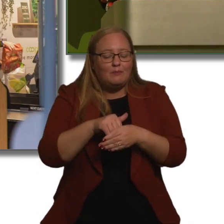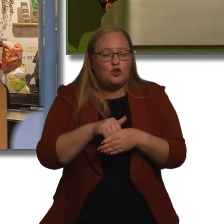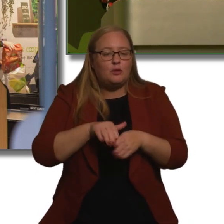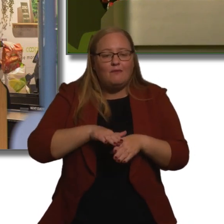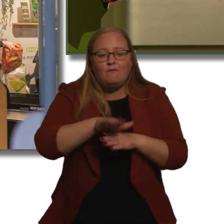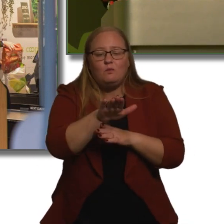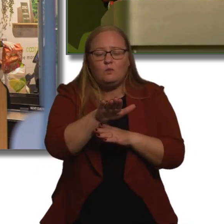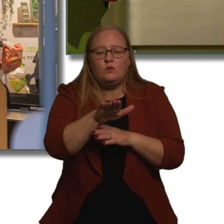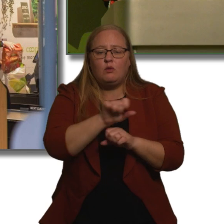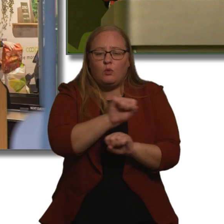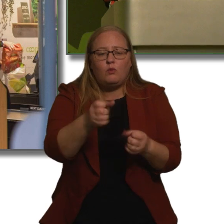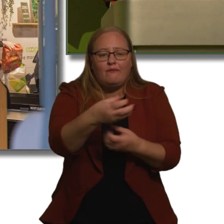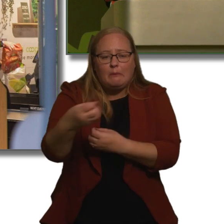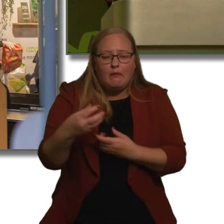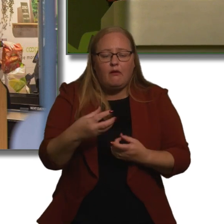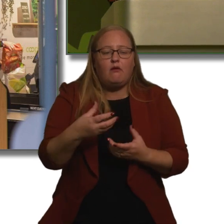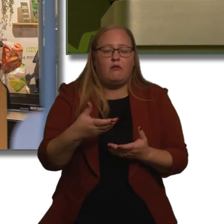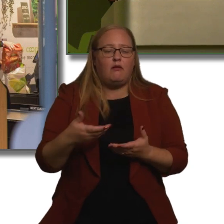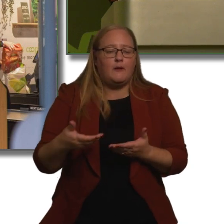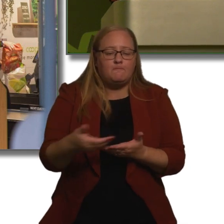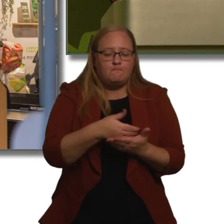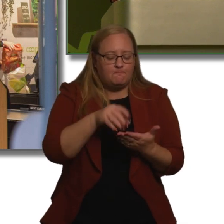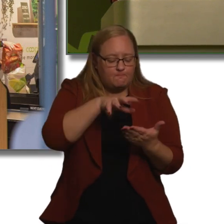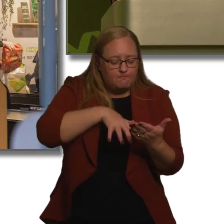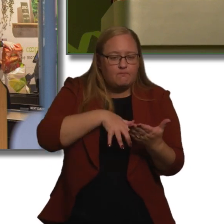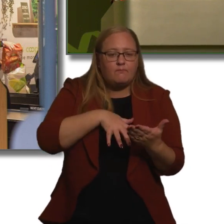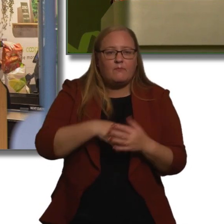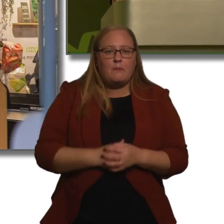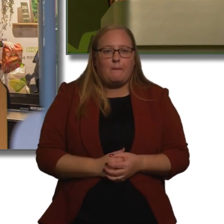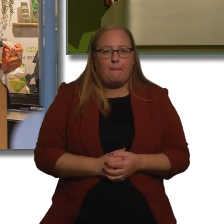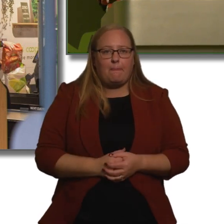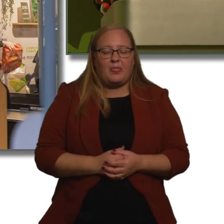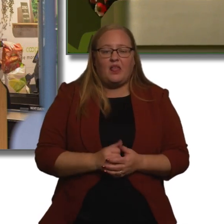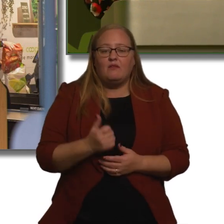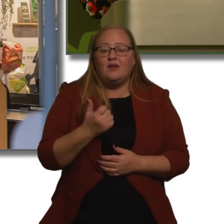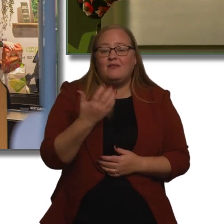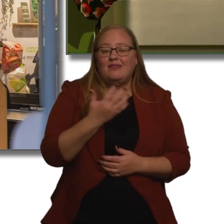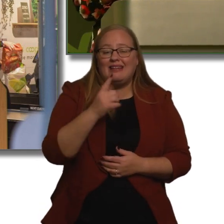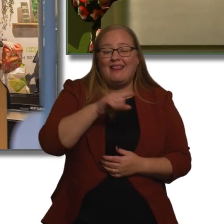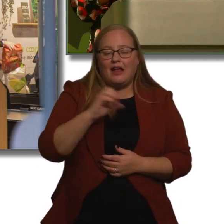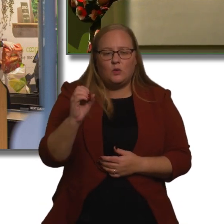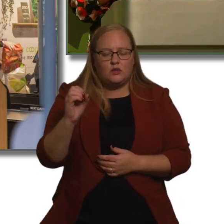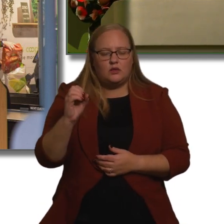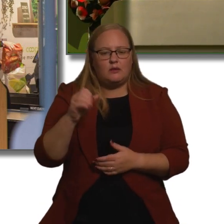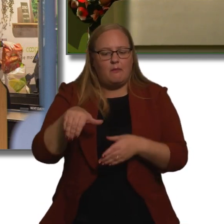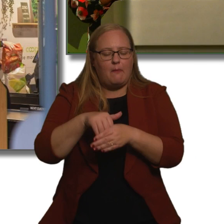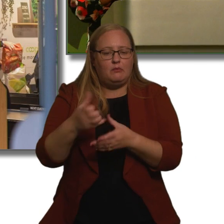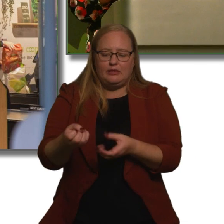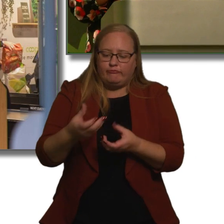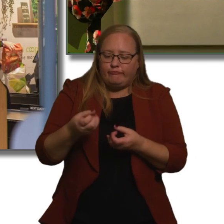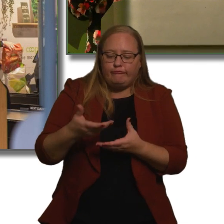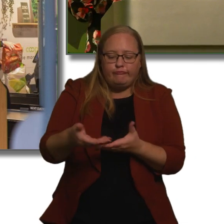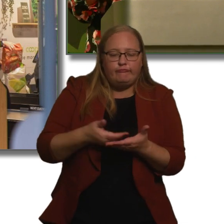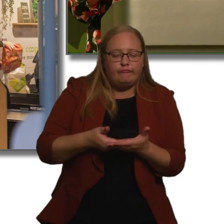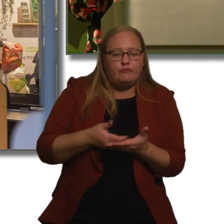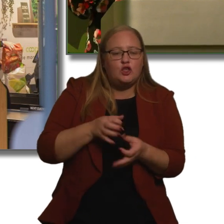over 15,000 members gave their feedback in our engagement survey earlier in the year,